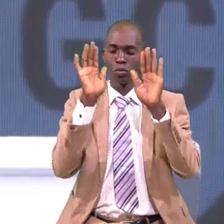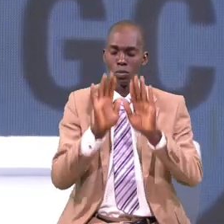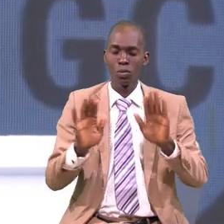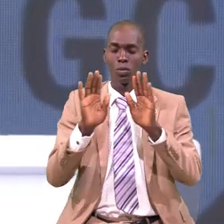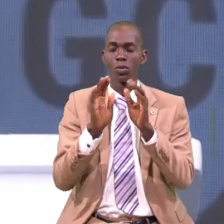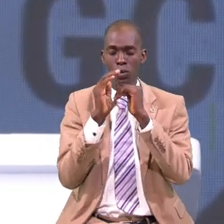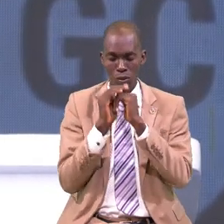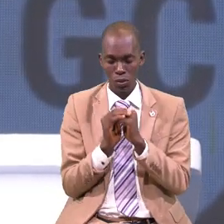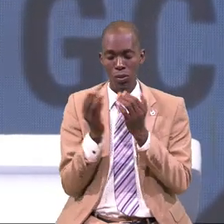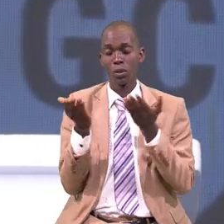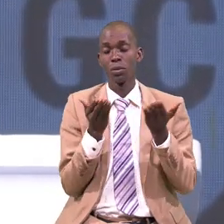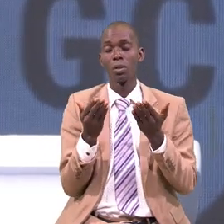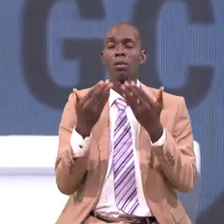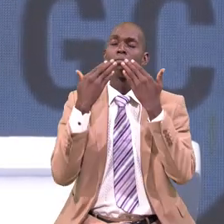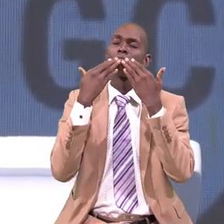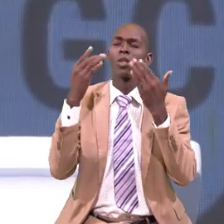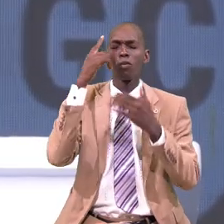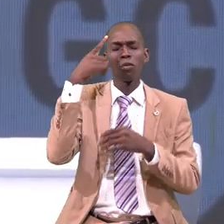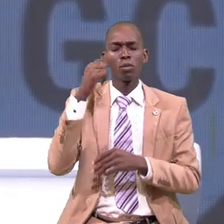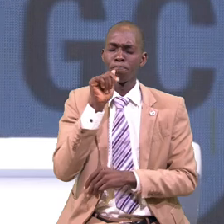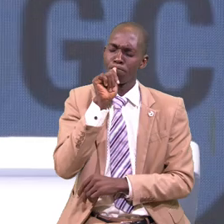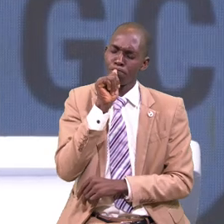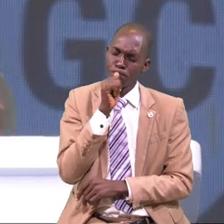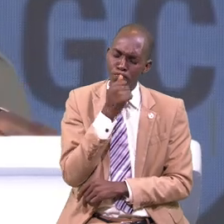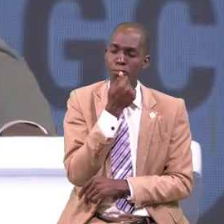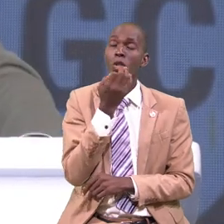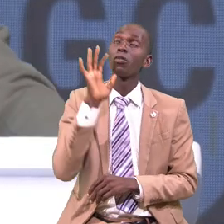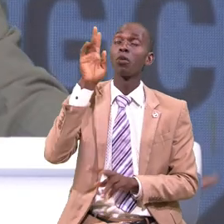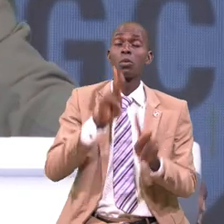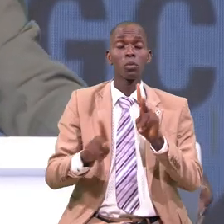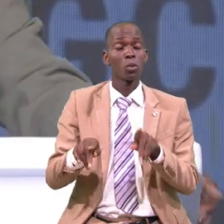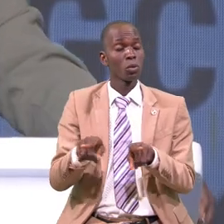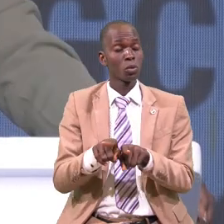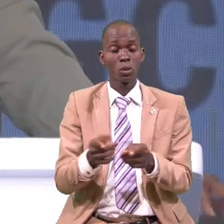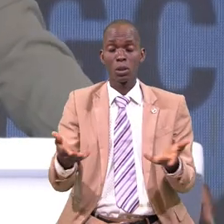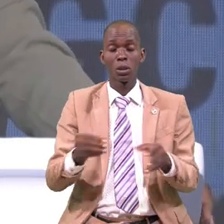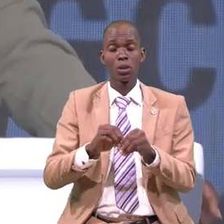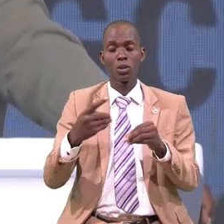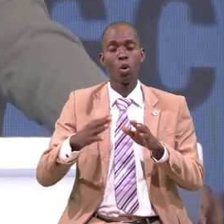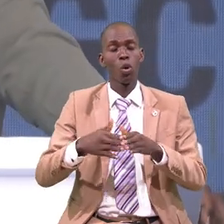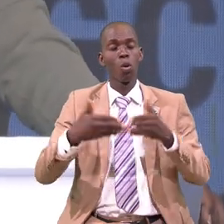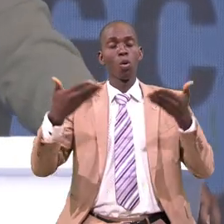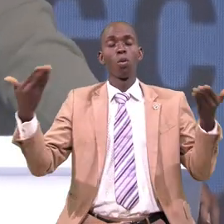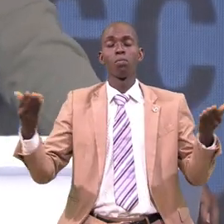Thank you, Lord, for the patience of your people, even in the open air in the afternoon.